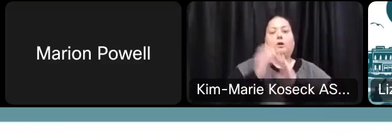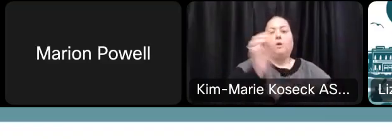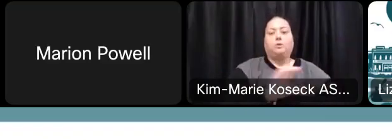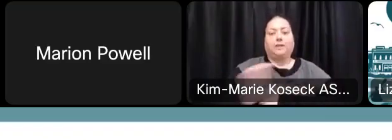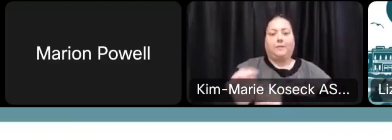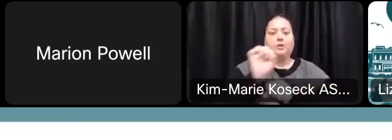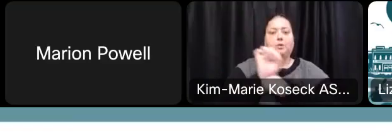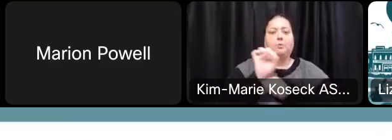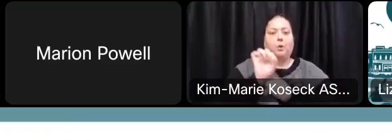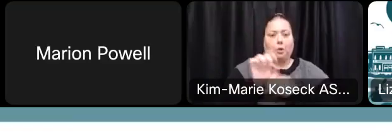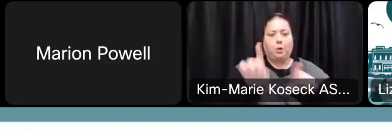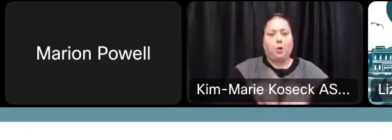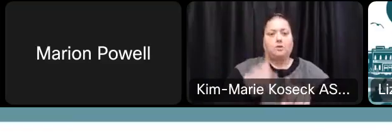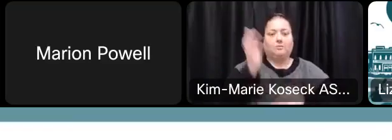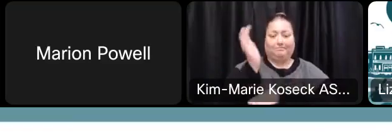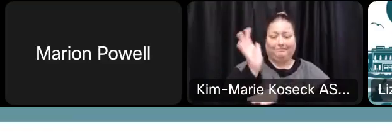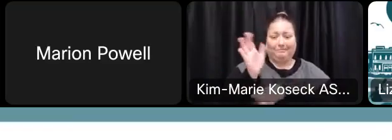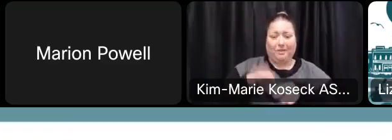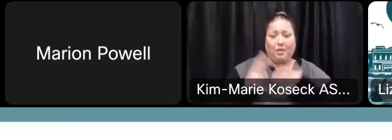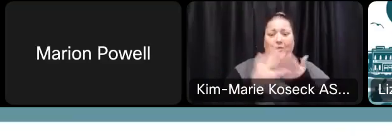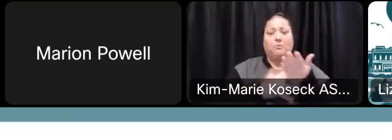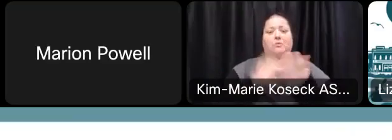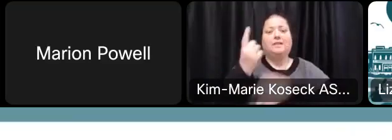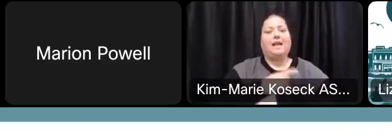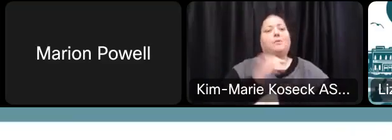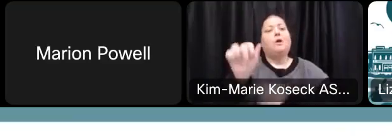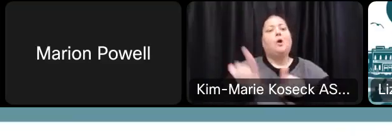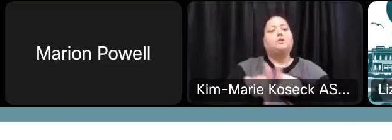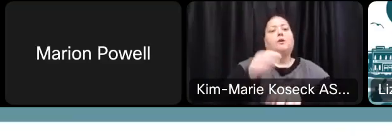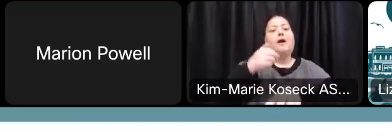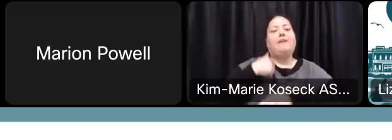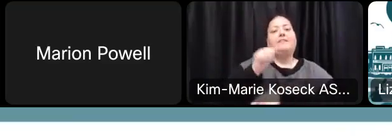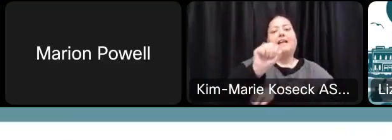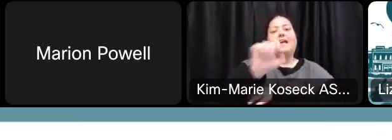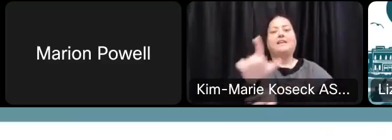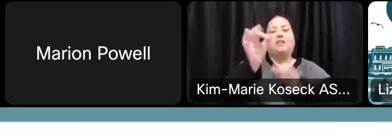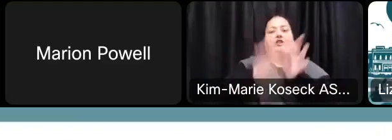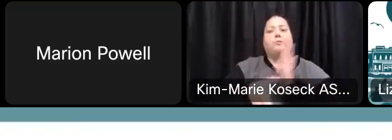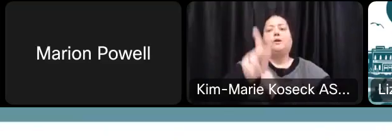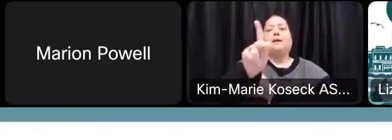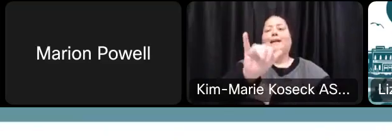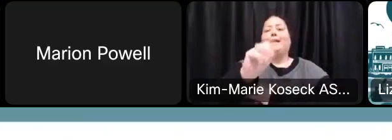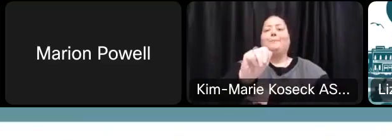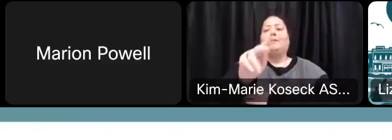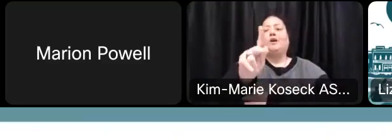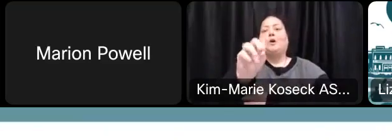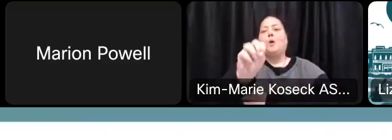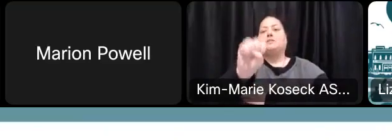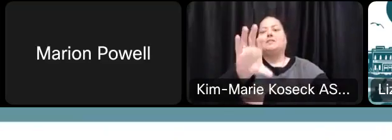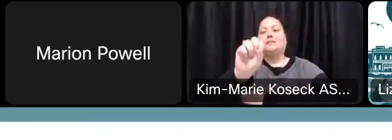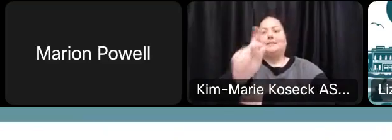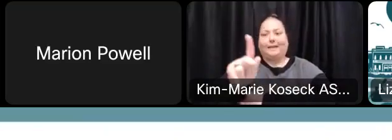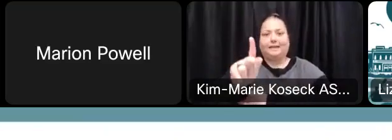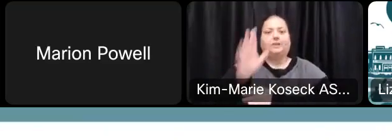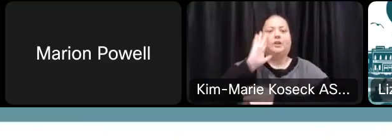to work as we speak throughout the day. We also have an ASL interpreter, Kim, online today as well.